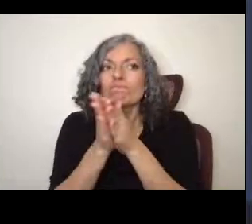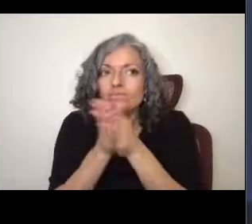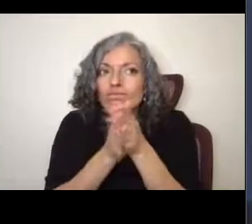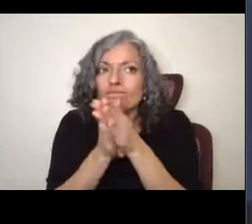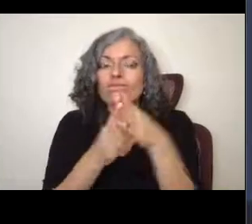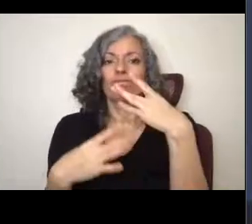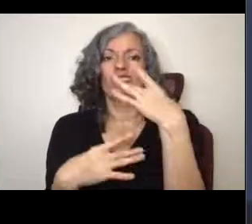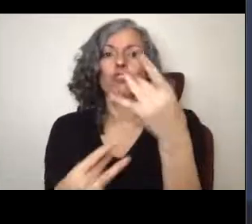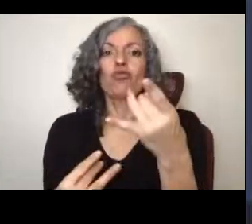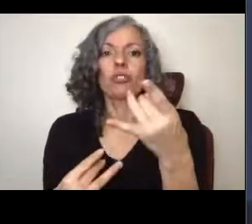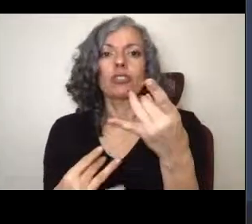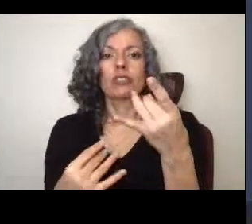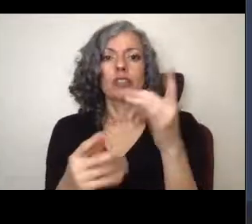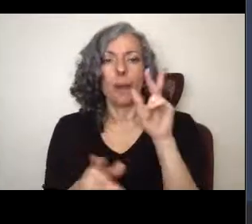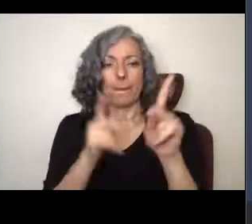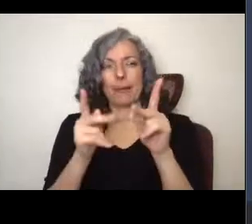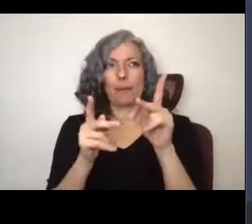to think about